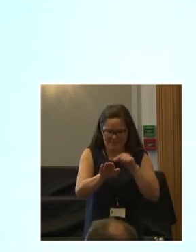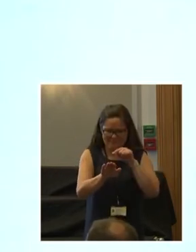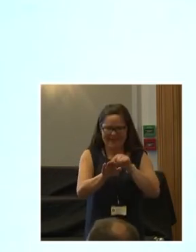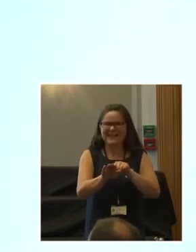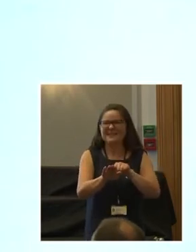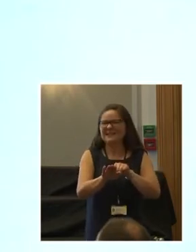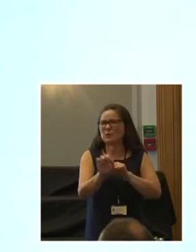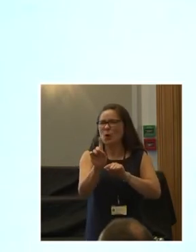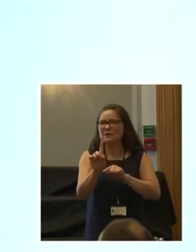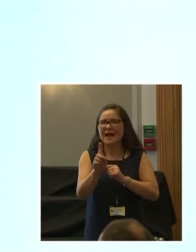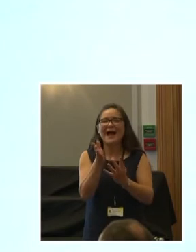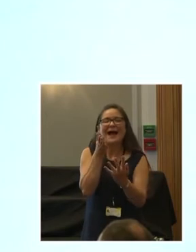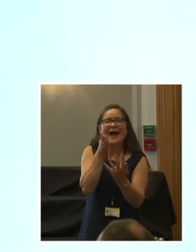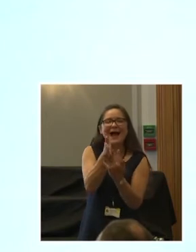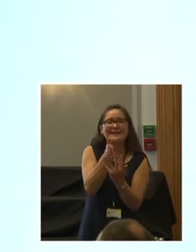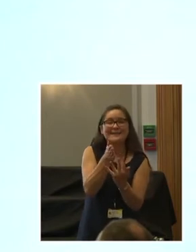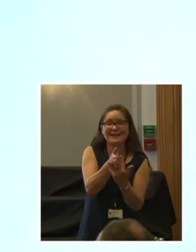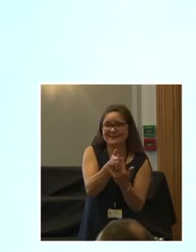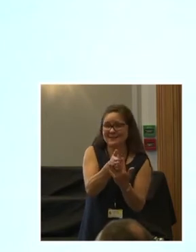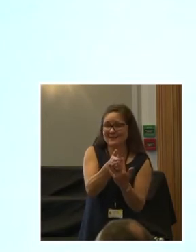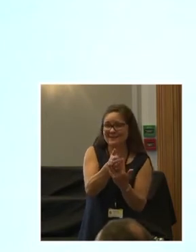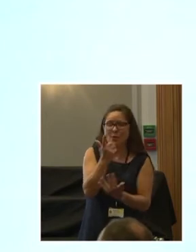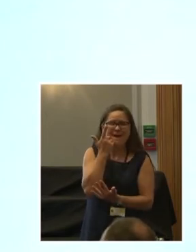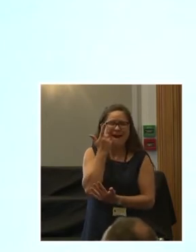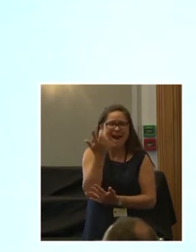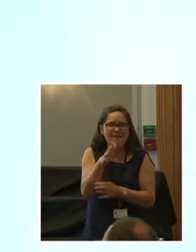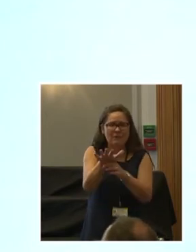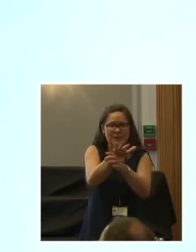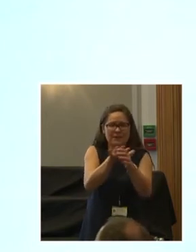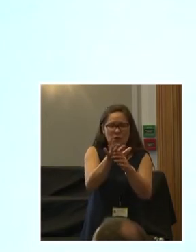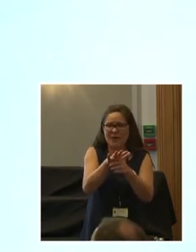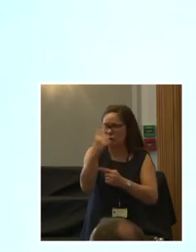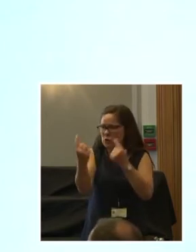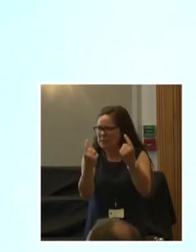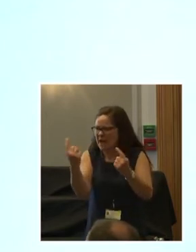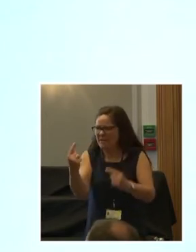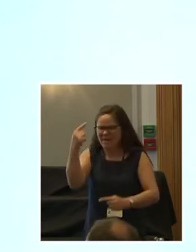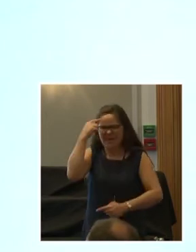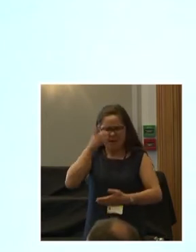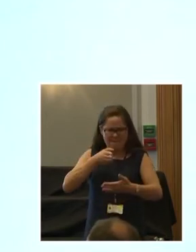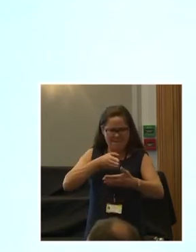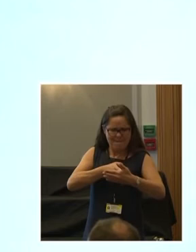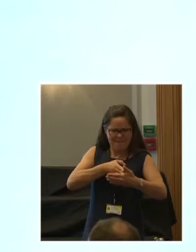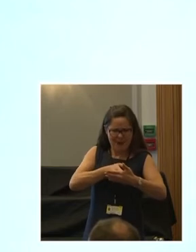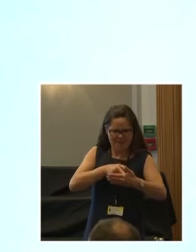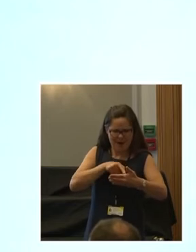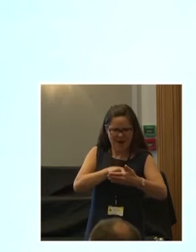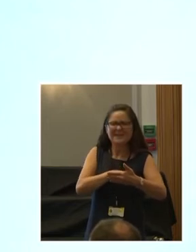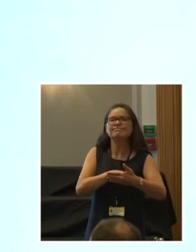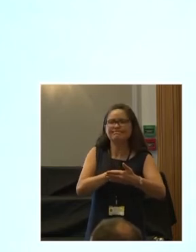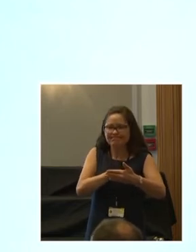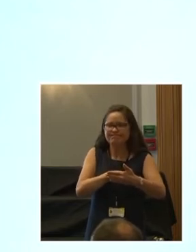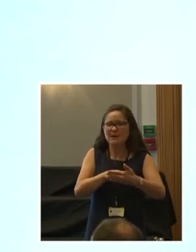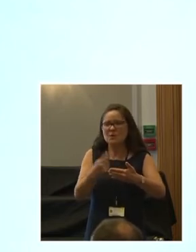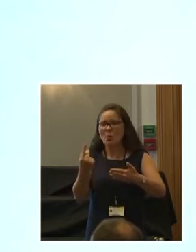going to be talking about. In every situation of our lives, if you come across a barrier, think about what's my ramp, what's my solution? Because